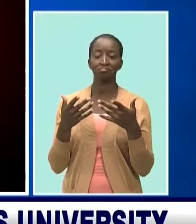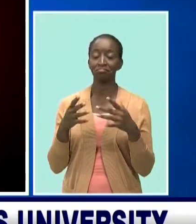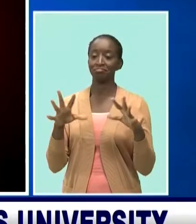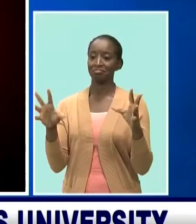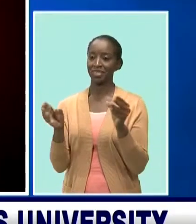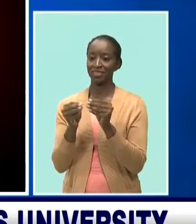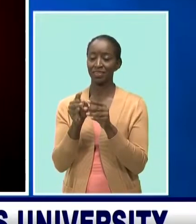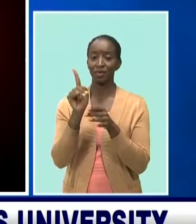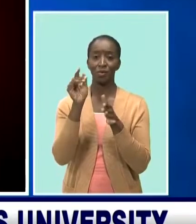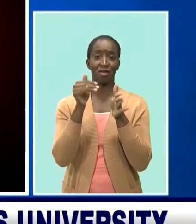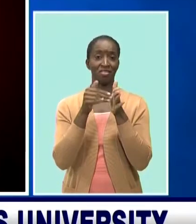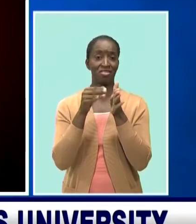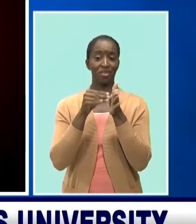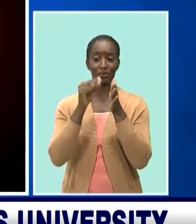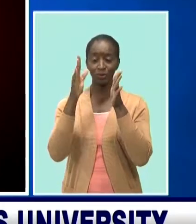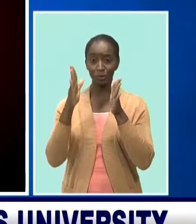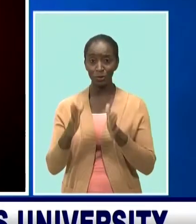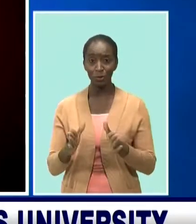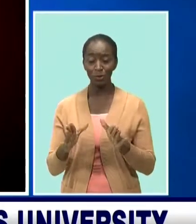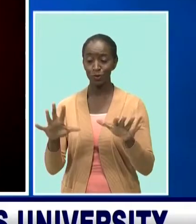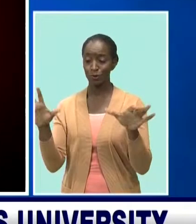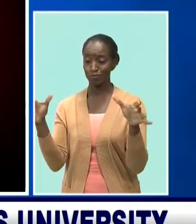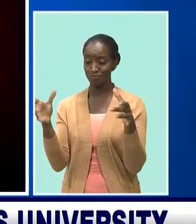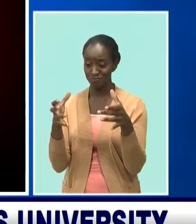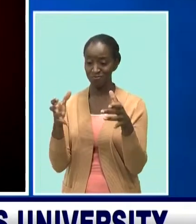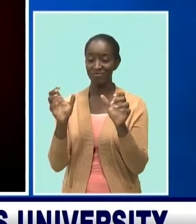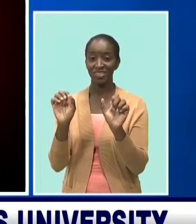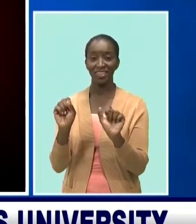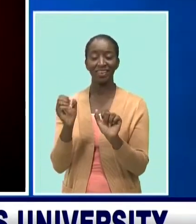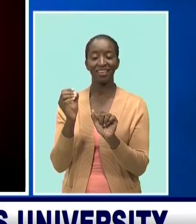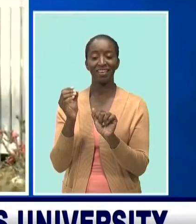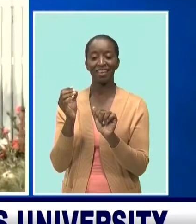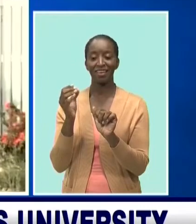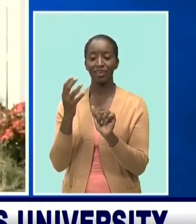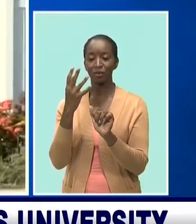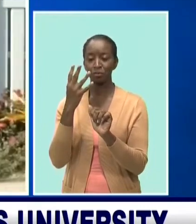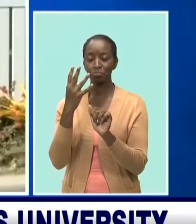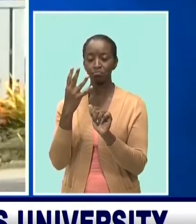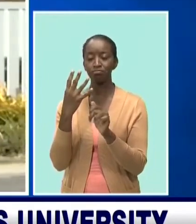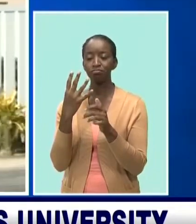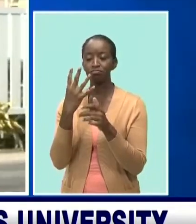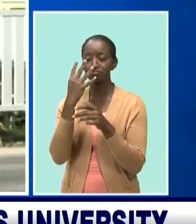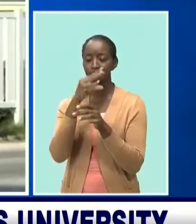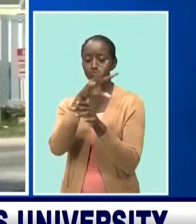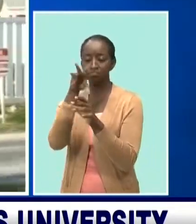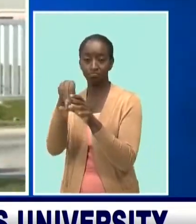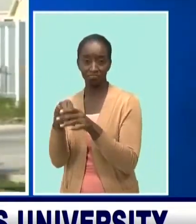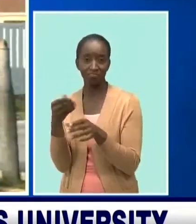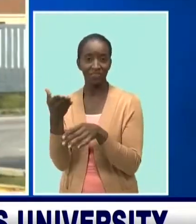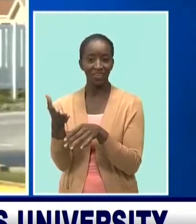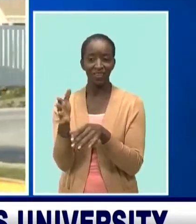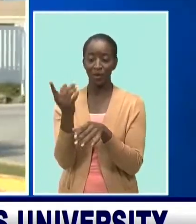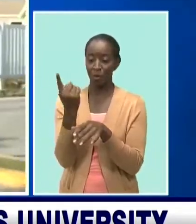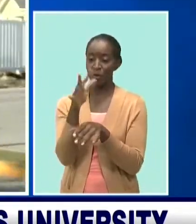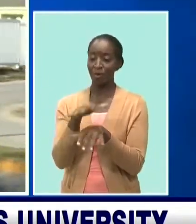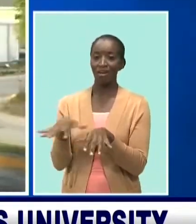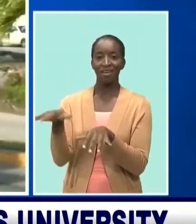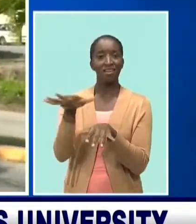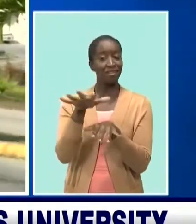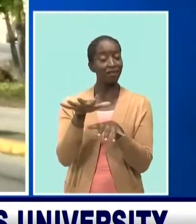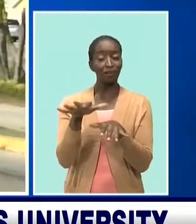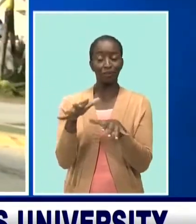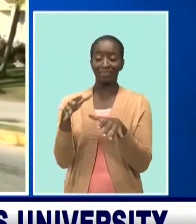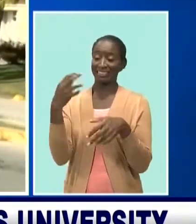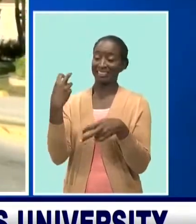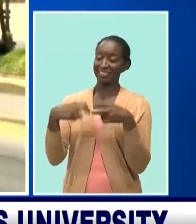is not an easy task, but it has been done. 400 houses at the villages at Coverley are currently rented by